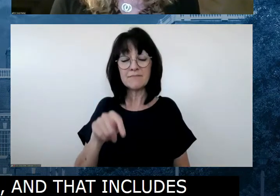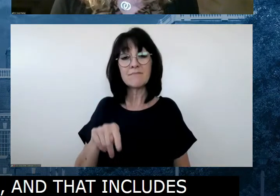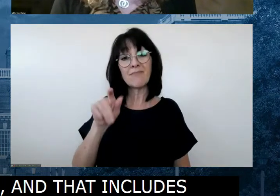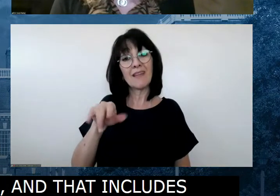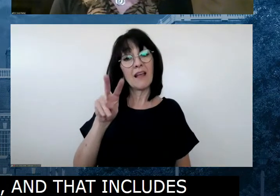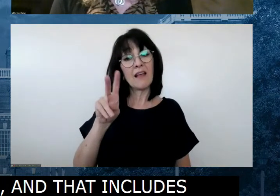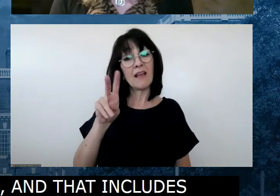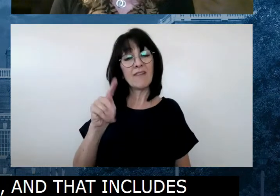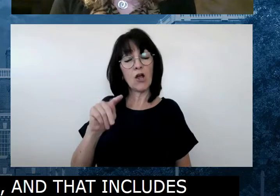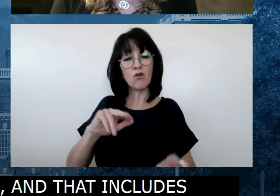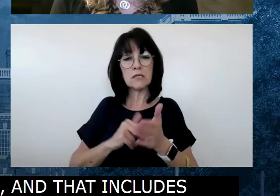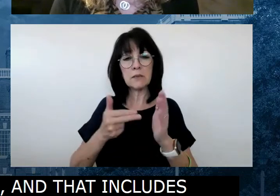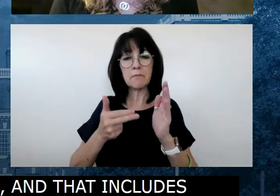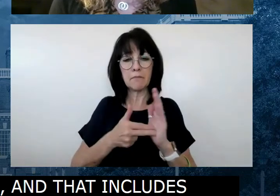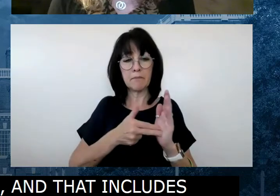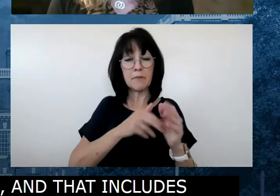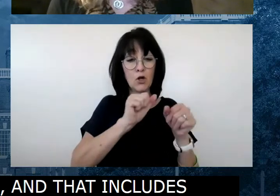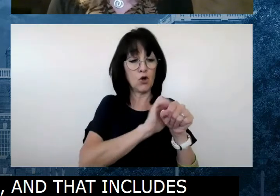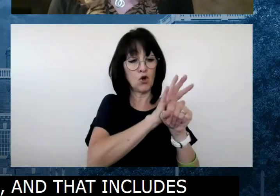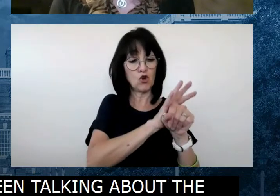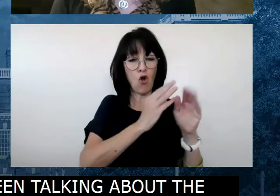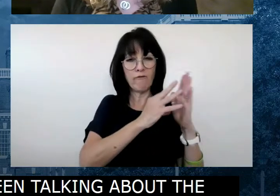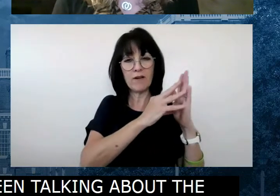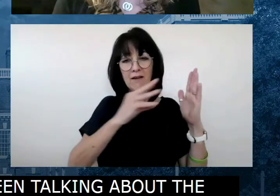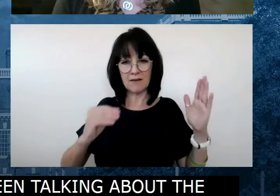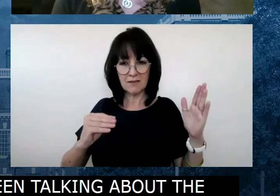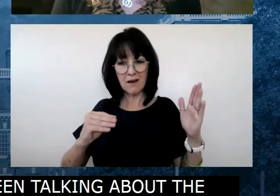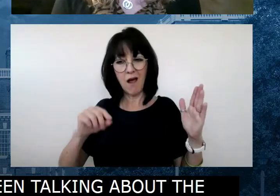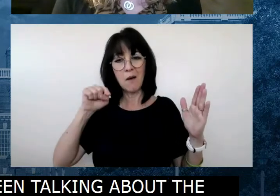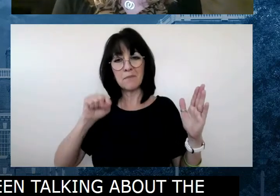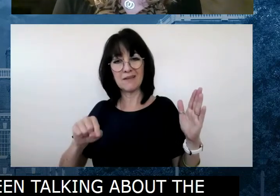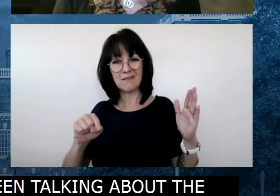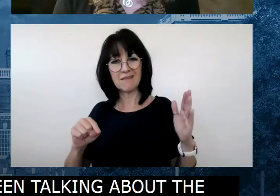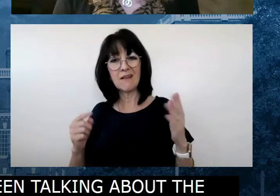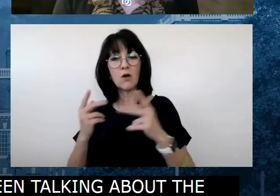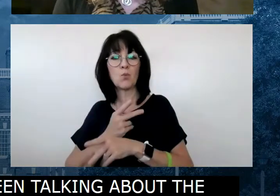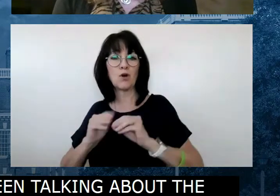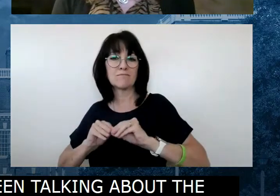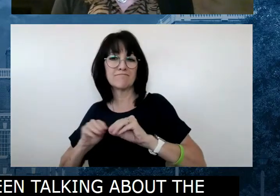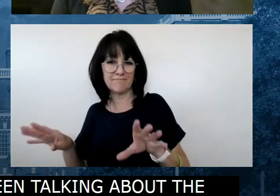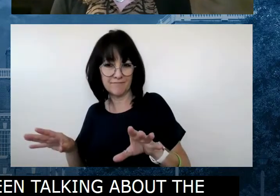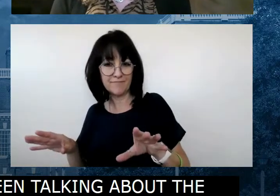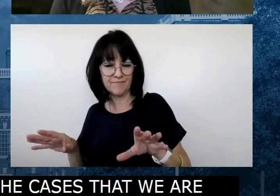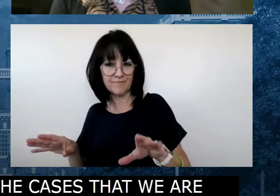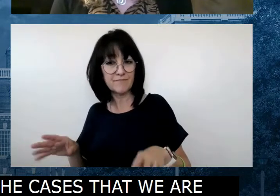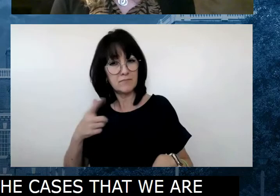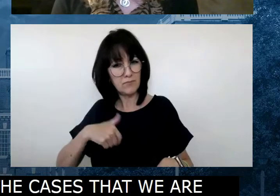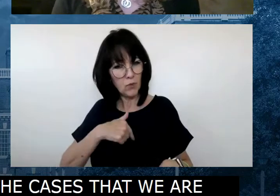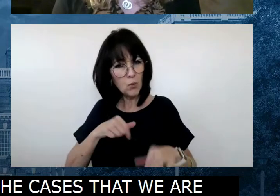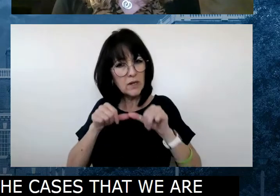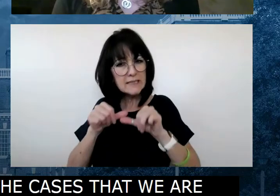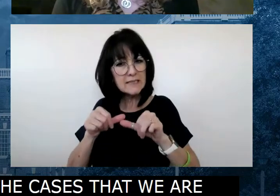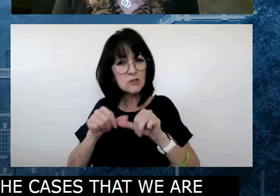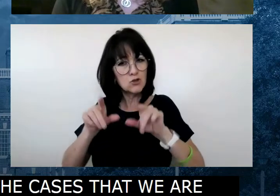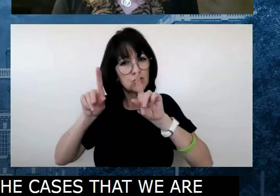seeing among the cases that we're able to test. And we continue to see